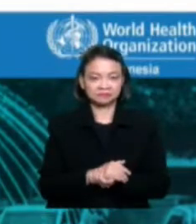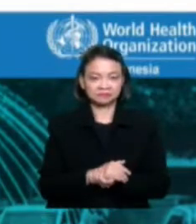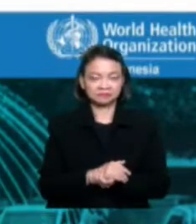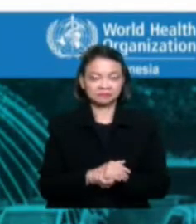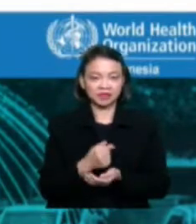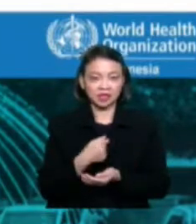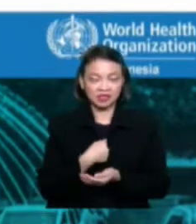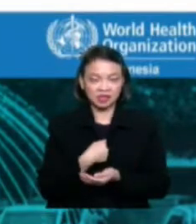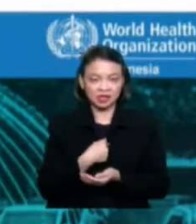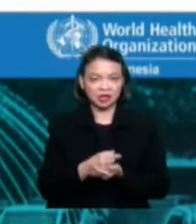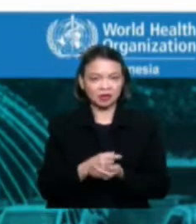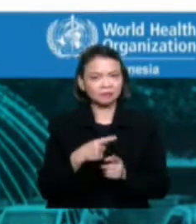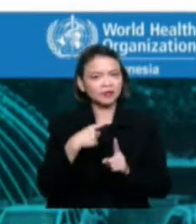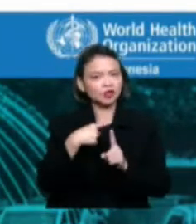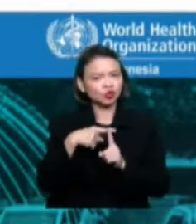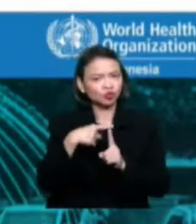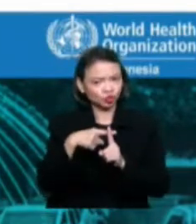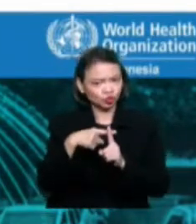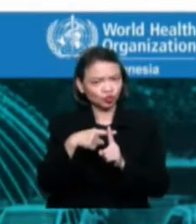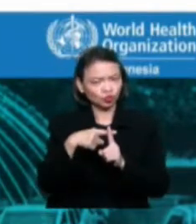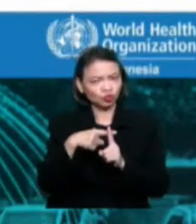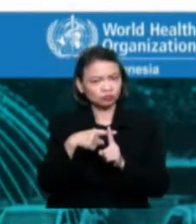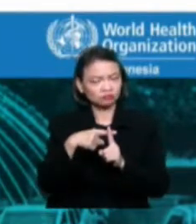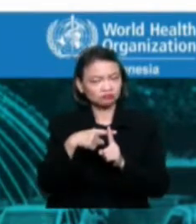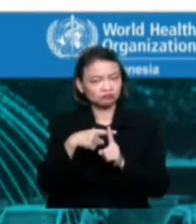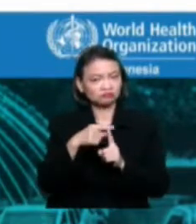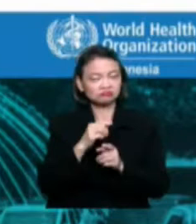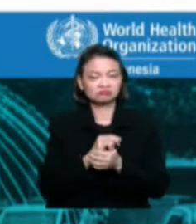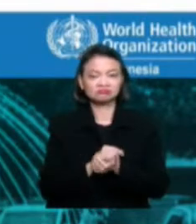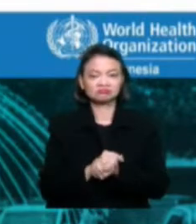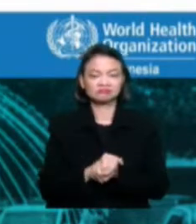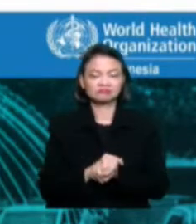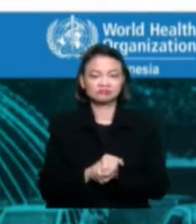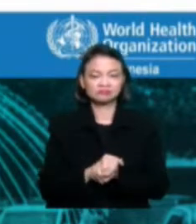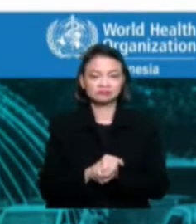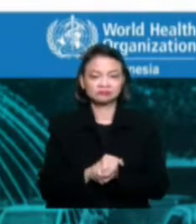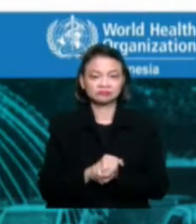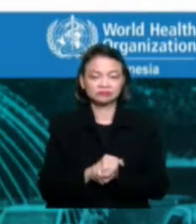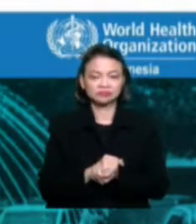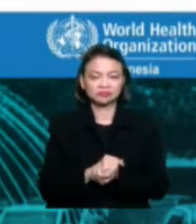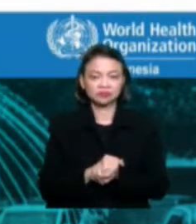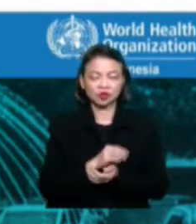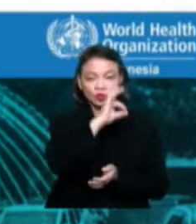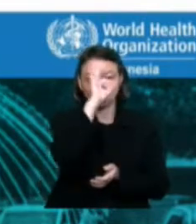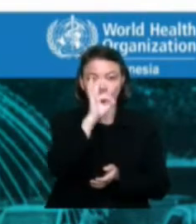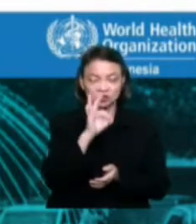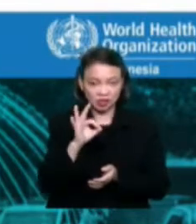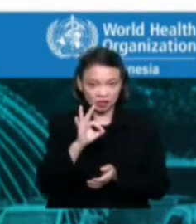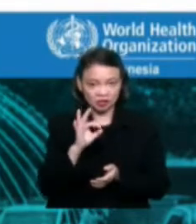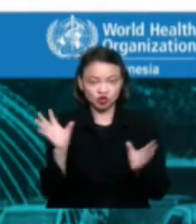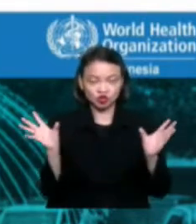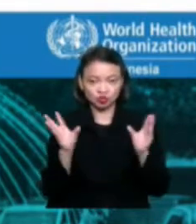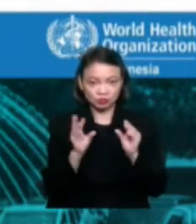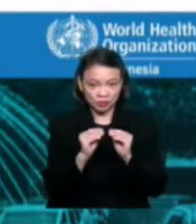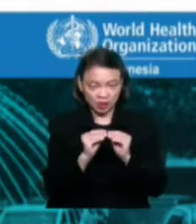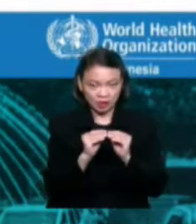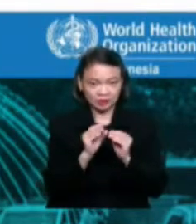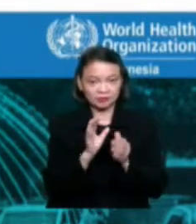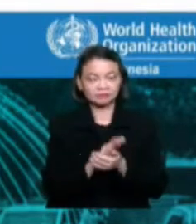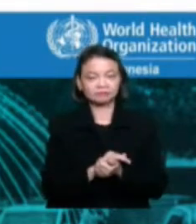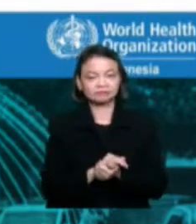can accommodate. And we just realized my office, from the security point to the card and going into the lift, there's no